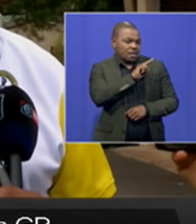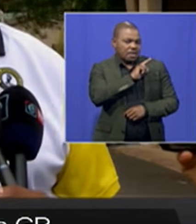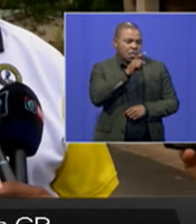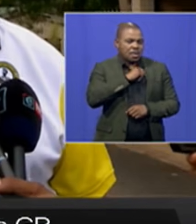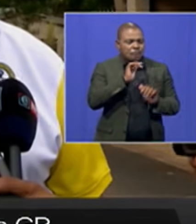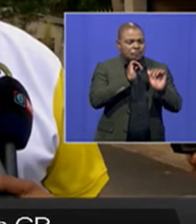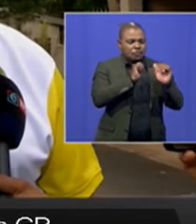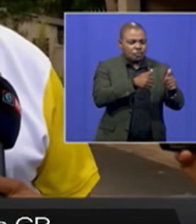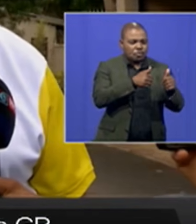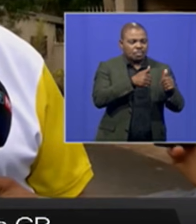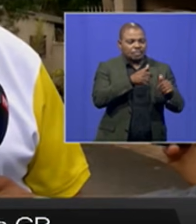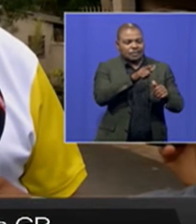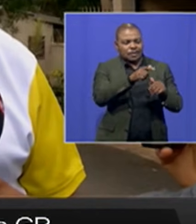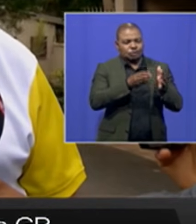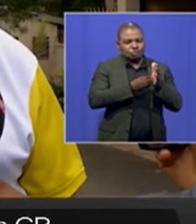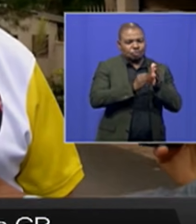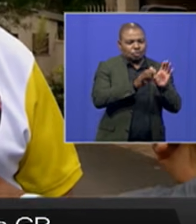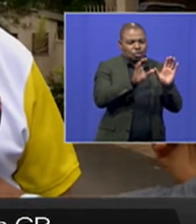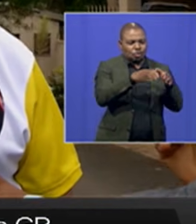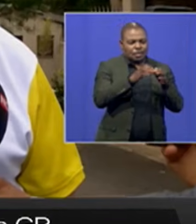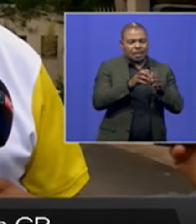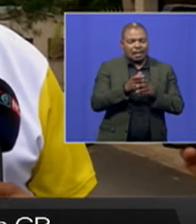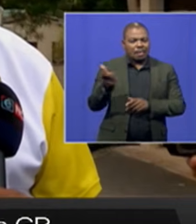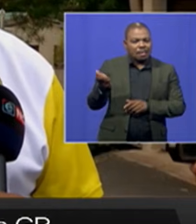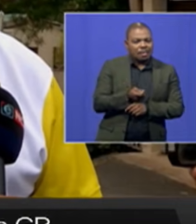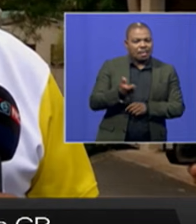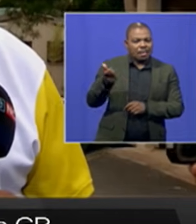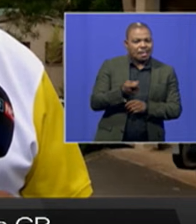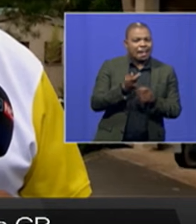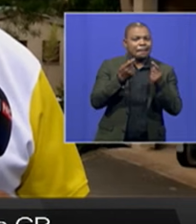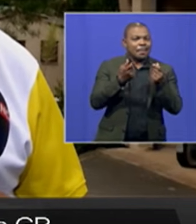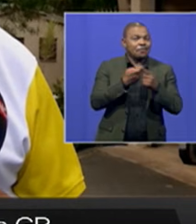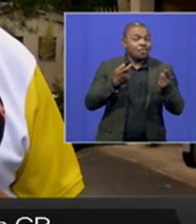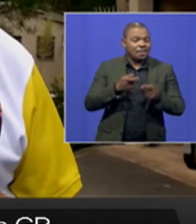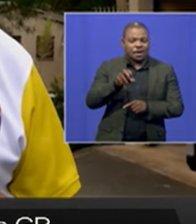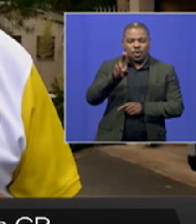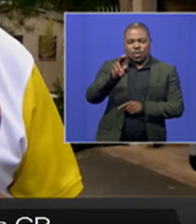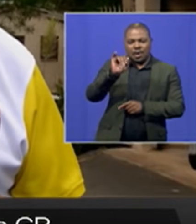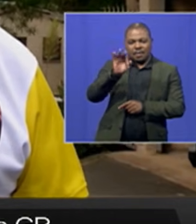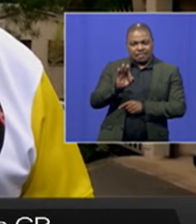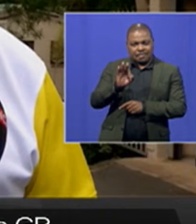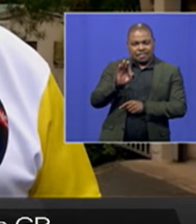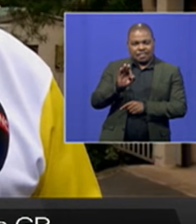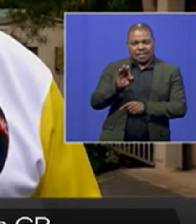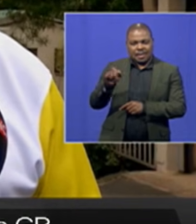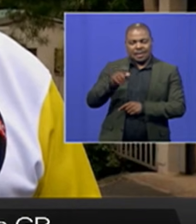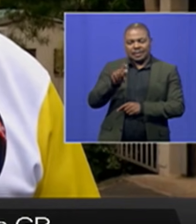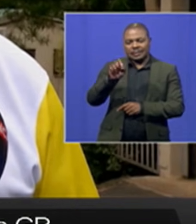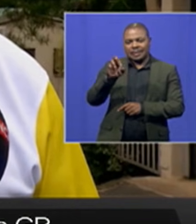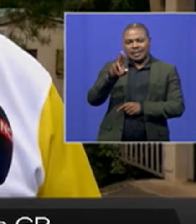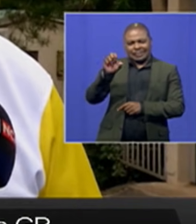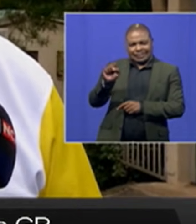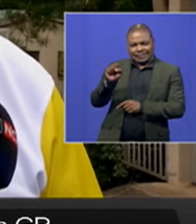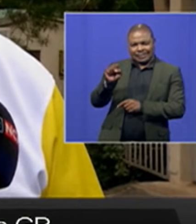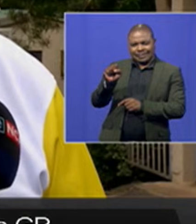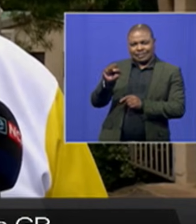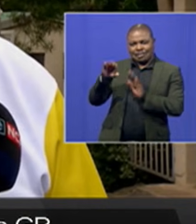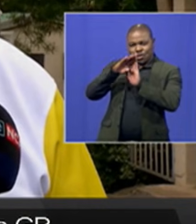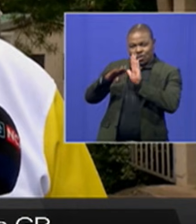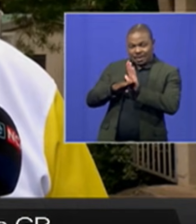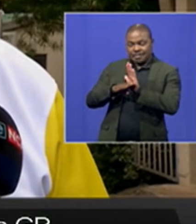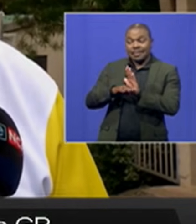following up on some syndicates that were siphoning money out of the UIF, what we call TERS. Therefore, they